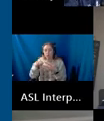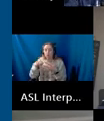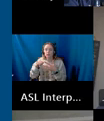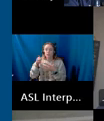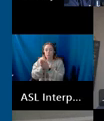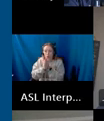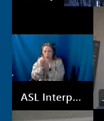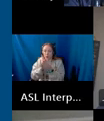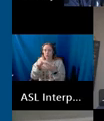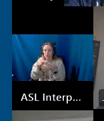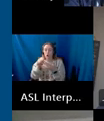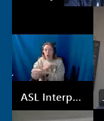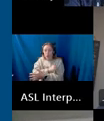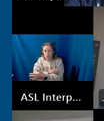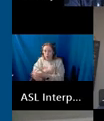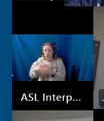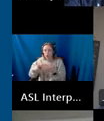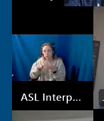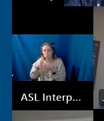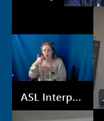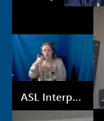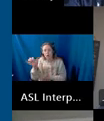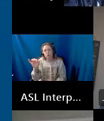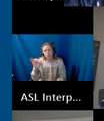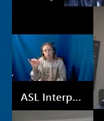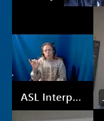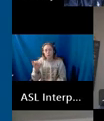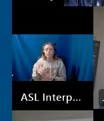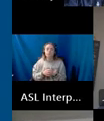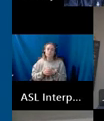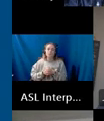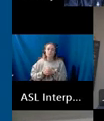out there that you can use to look and unpack sources.